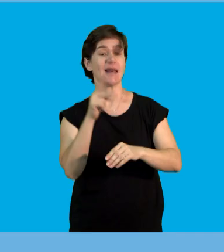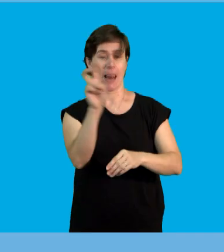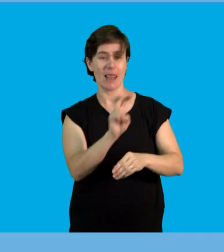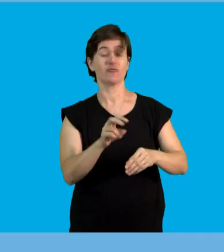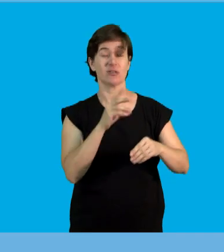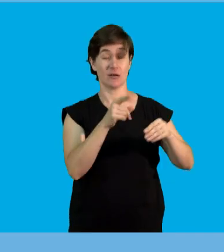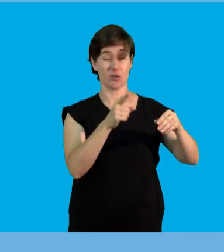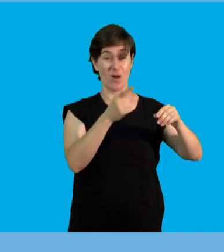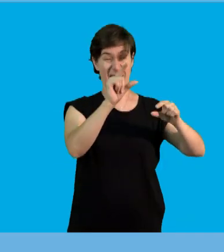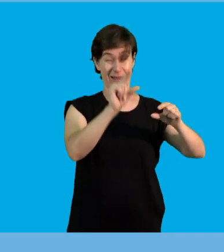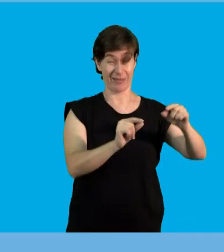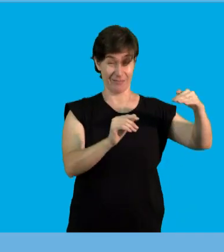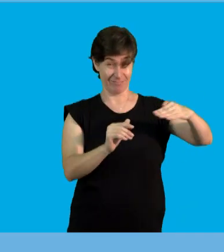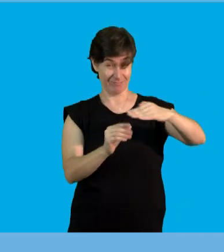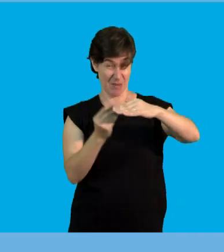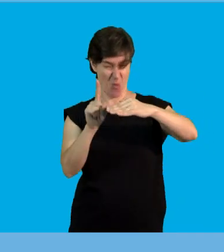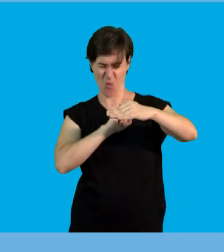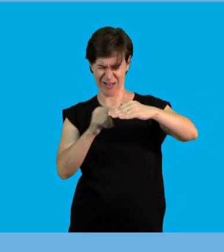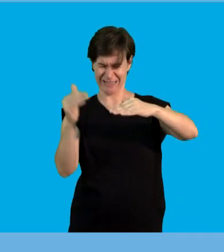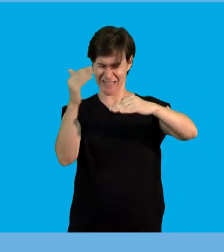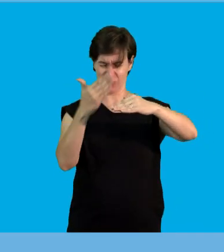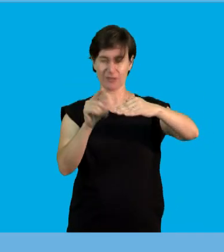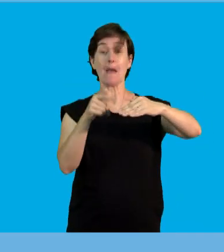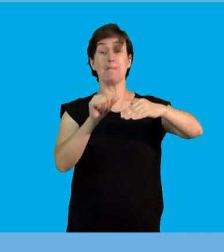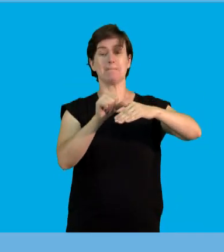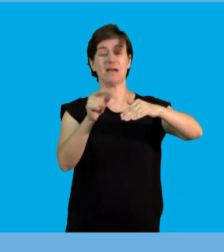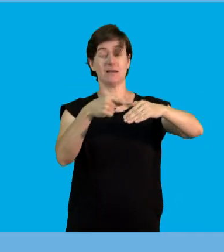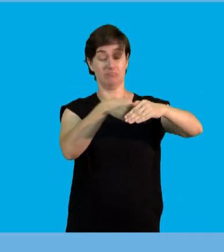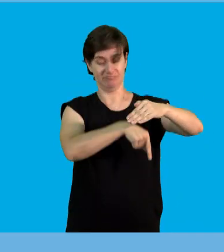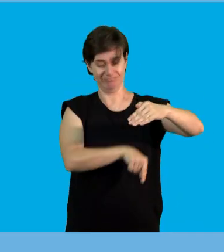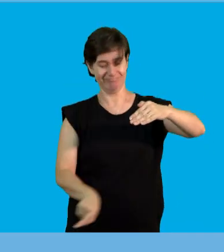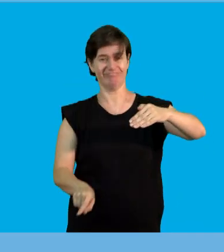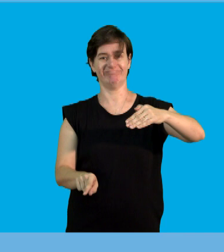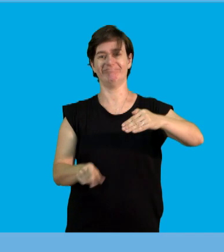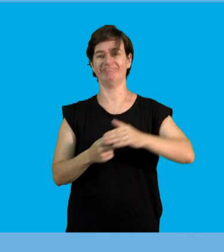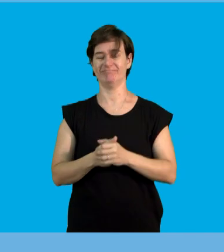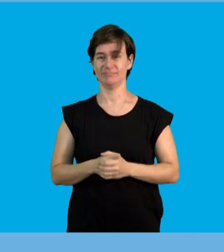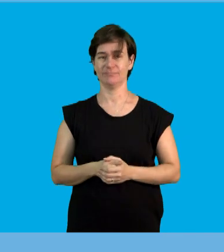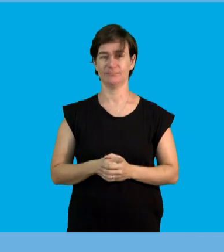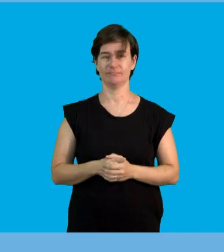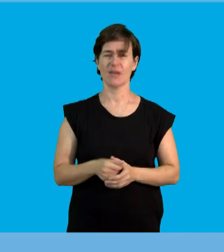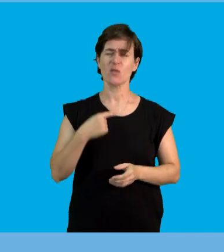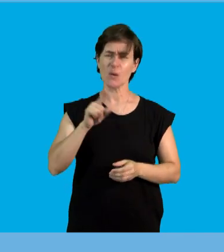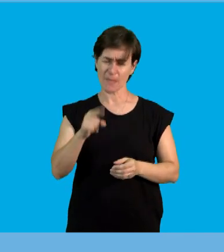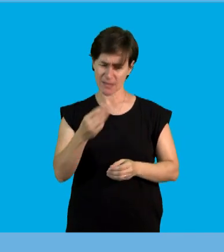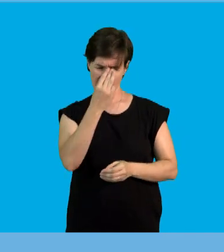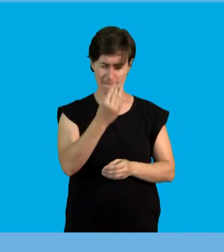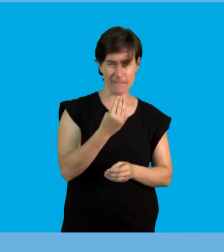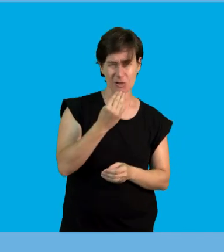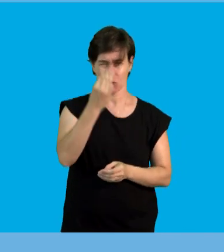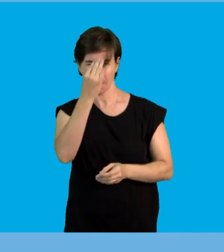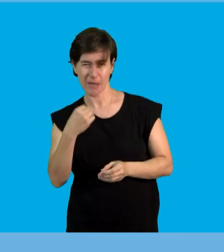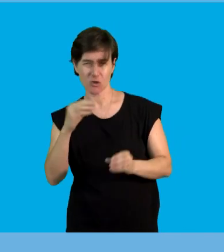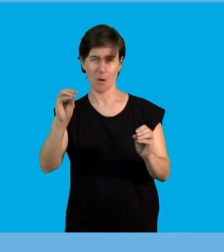least resistance. So that's how our current is going to divide proportionally. Then the last question that we have, it